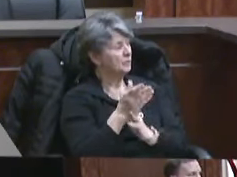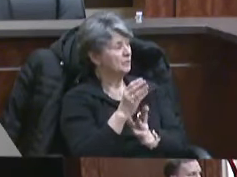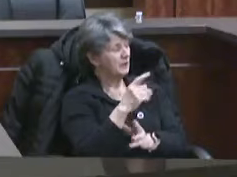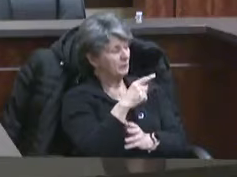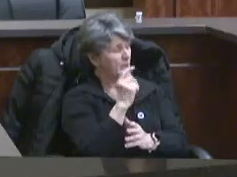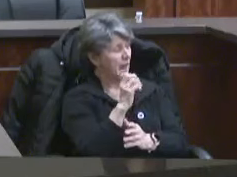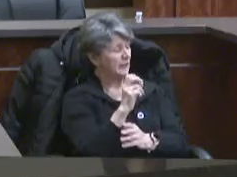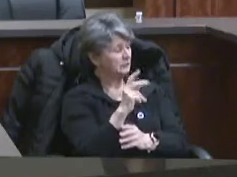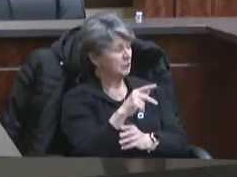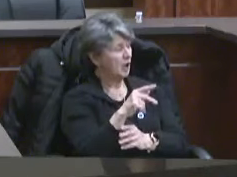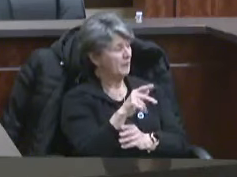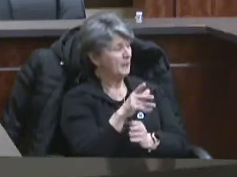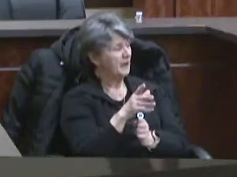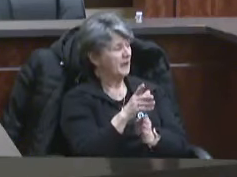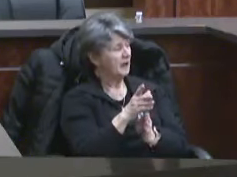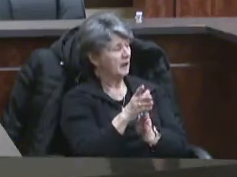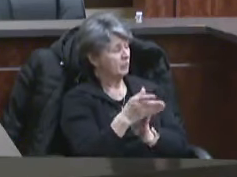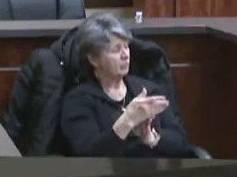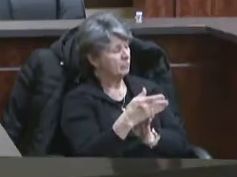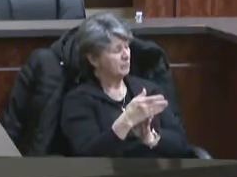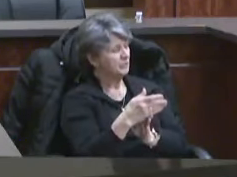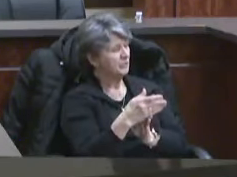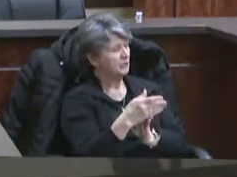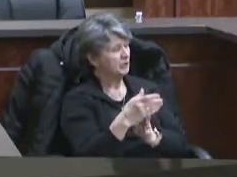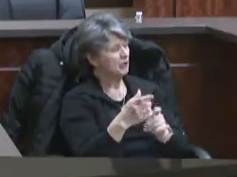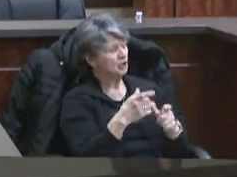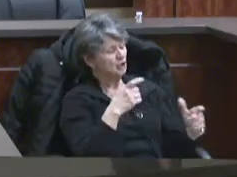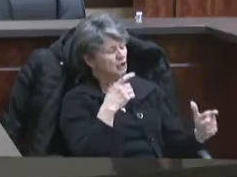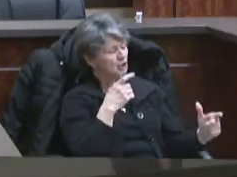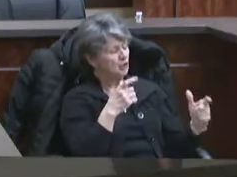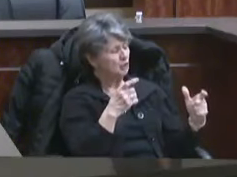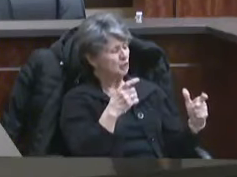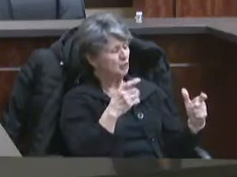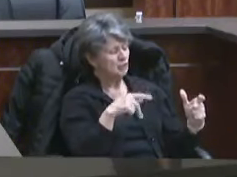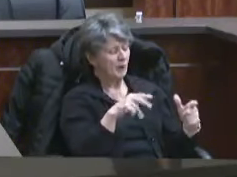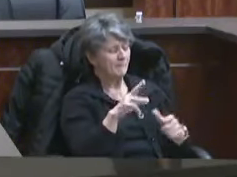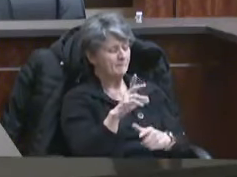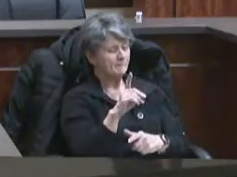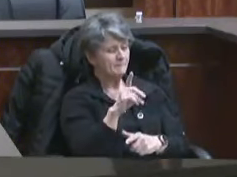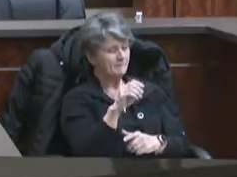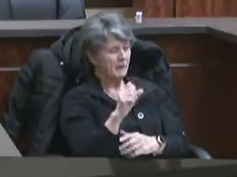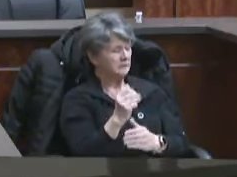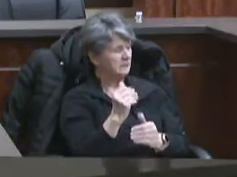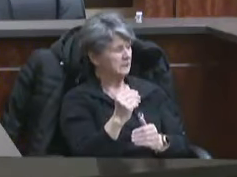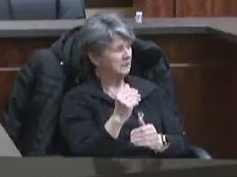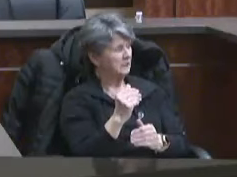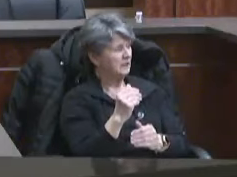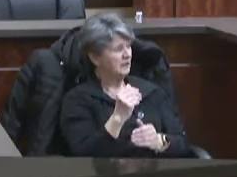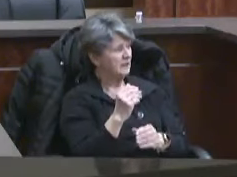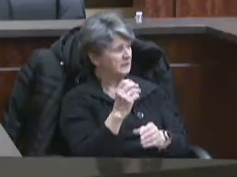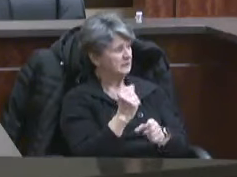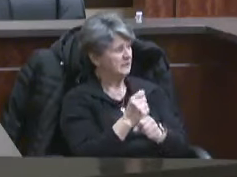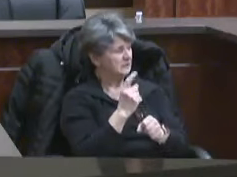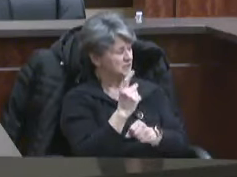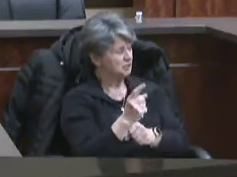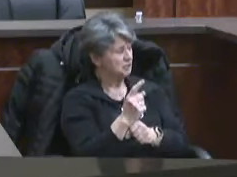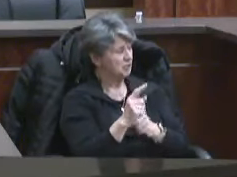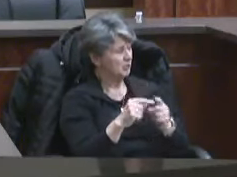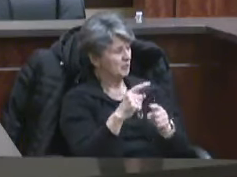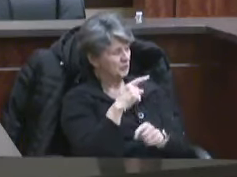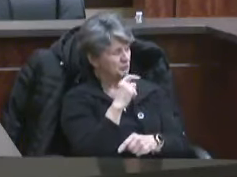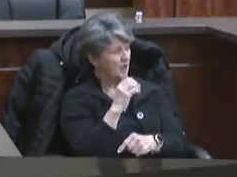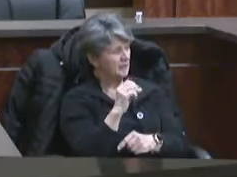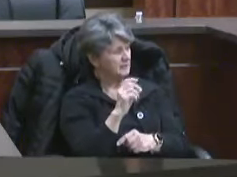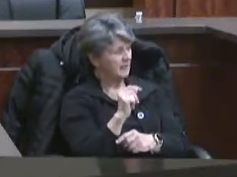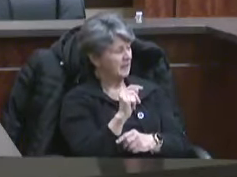are huge puddles now. And one of the things that'll happen is that next year when it dries out and these divots don't go away,